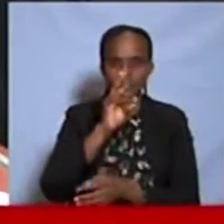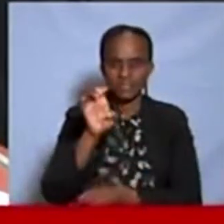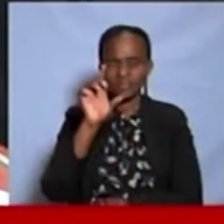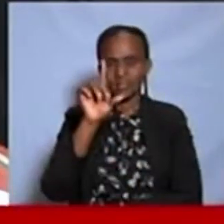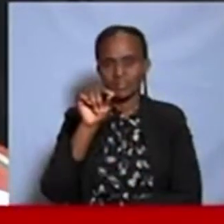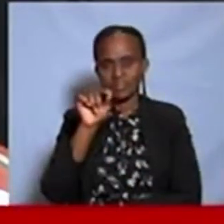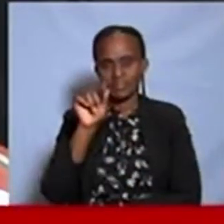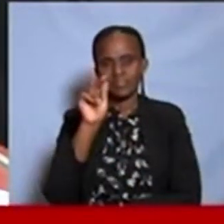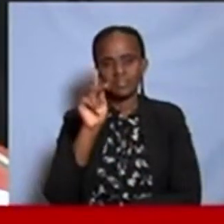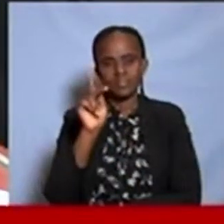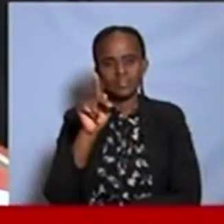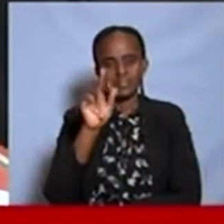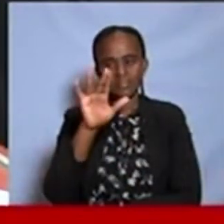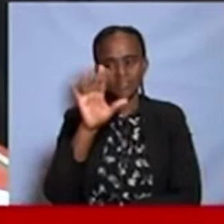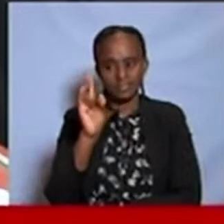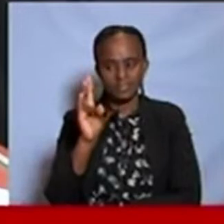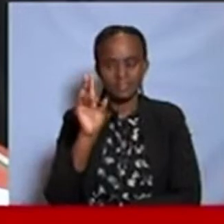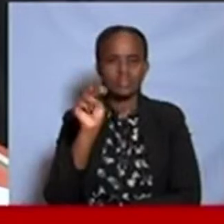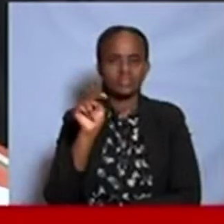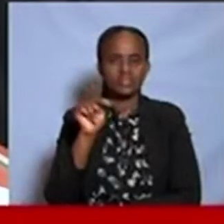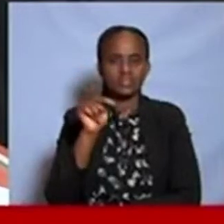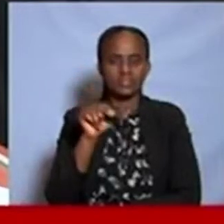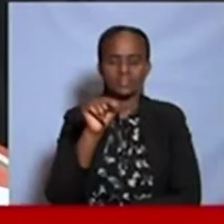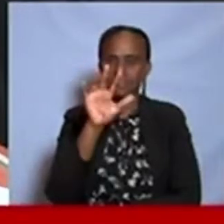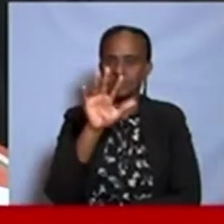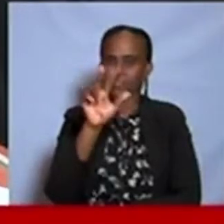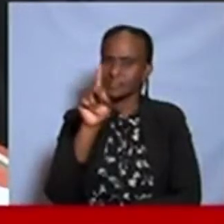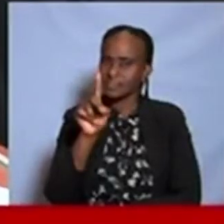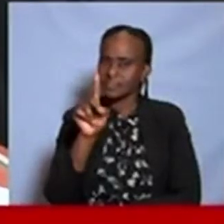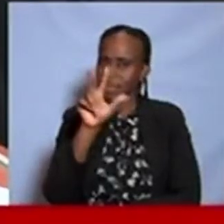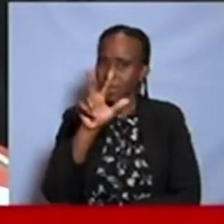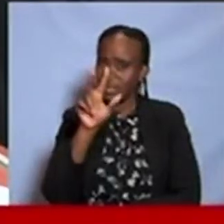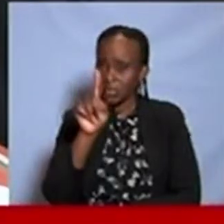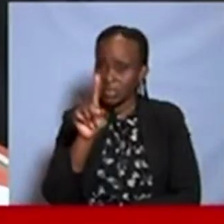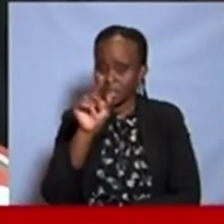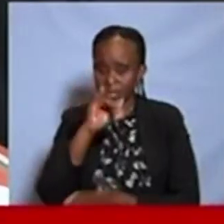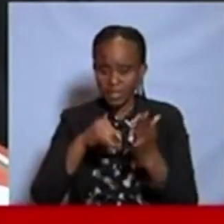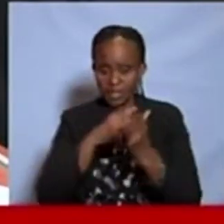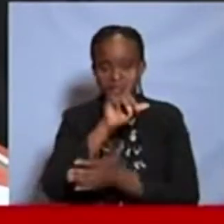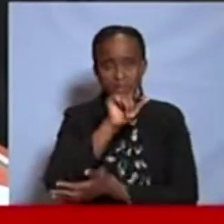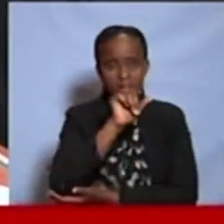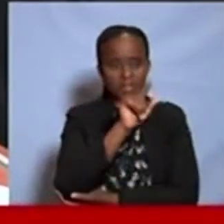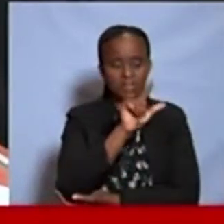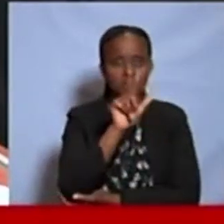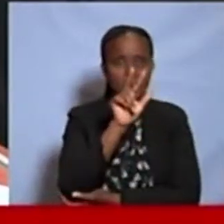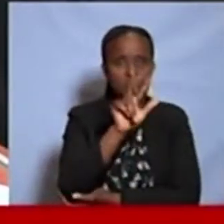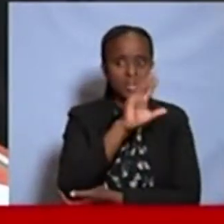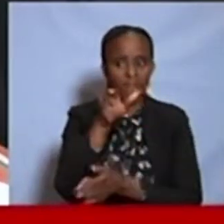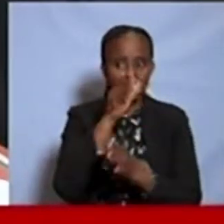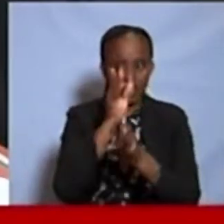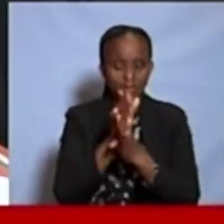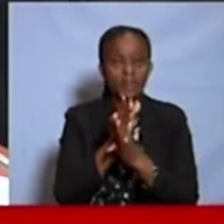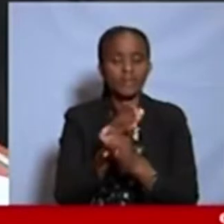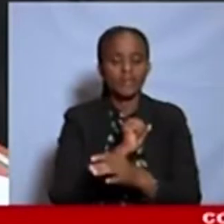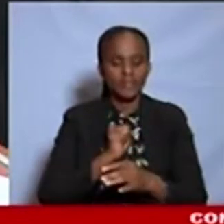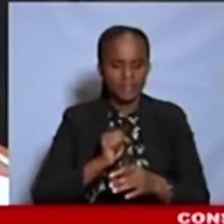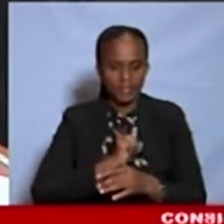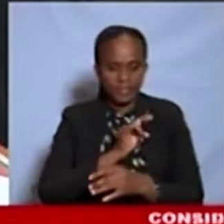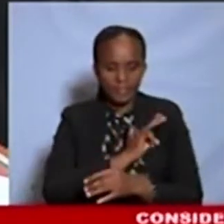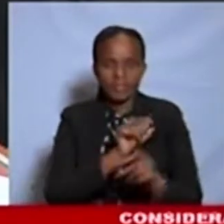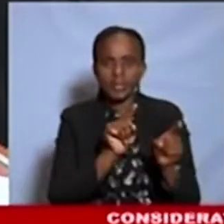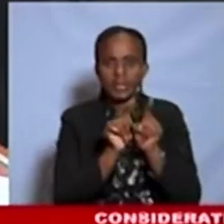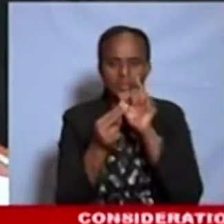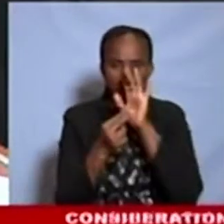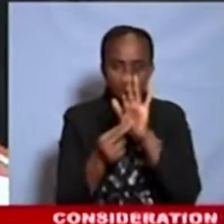220,720 kwacha 57 ngwe as at 31st January 2023 towards liquidating staff obligations as indicated